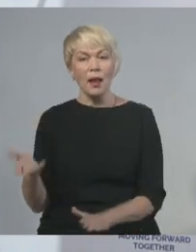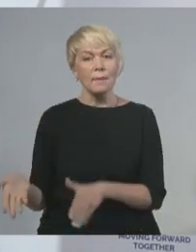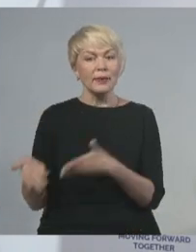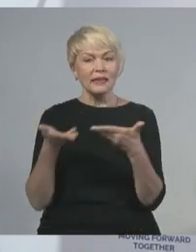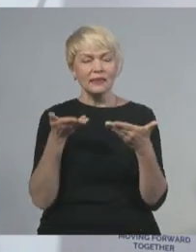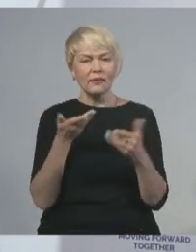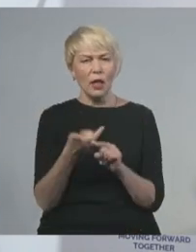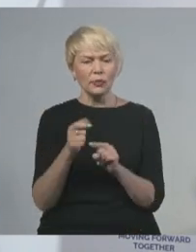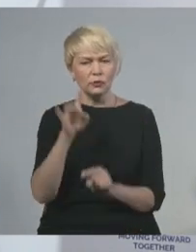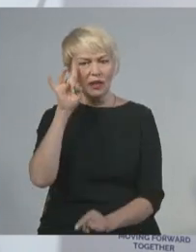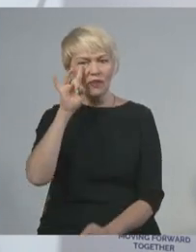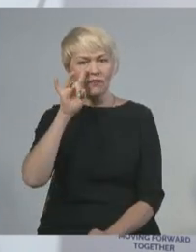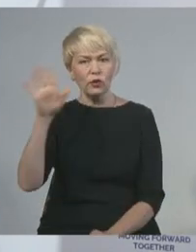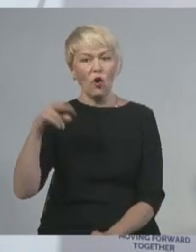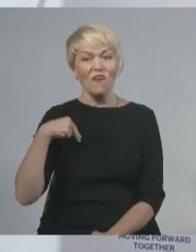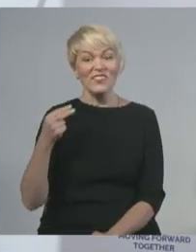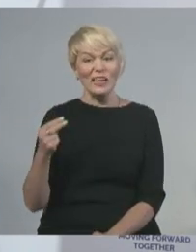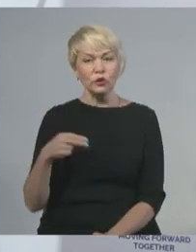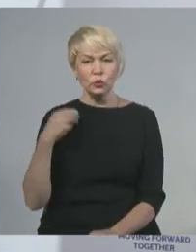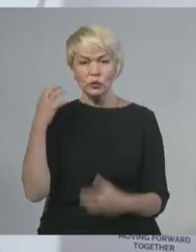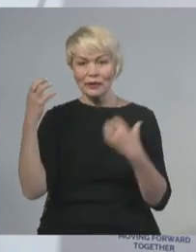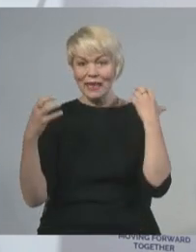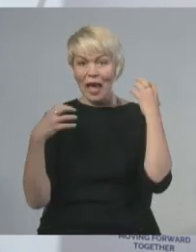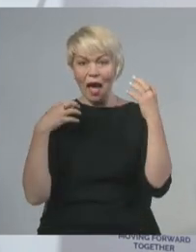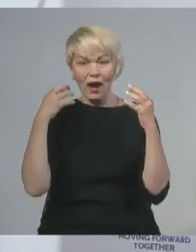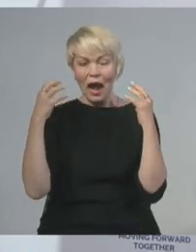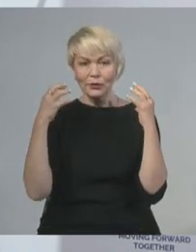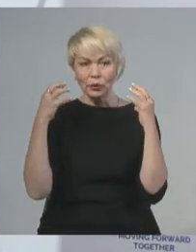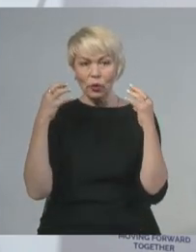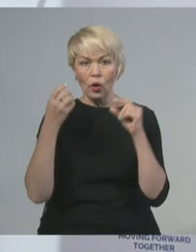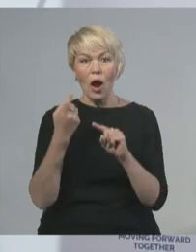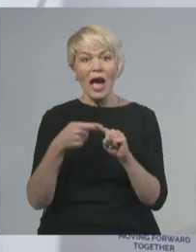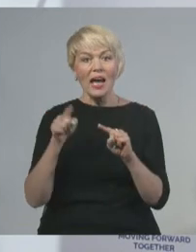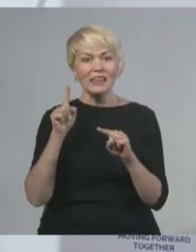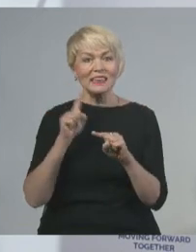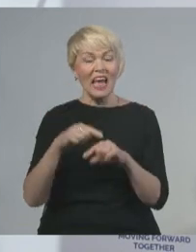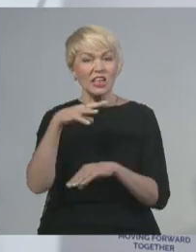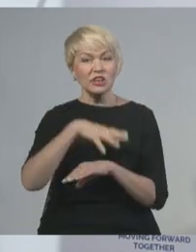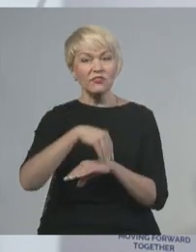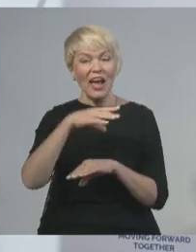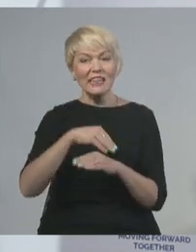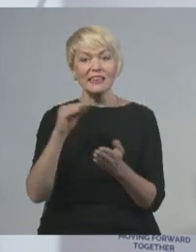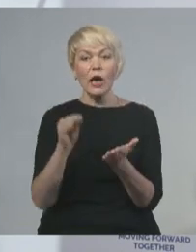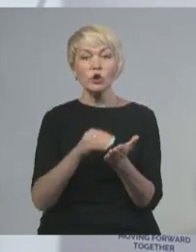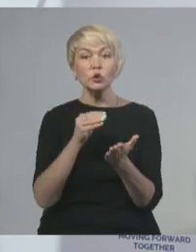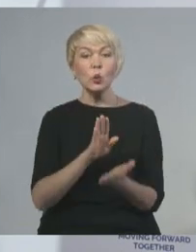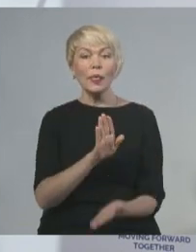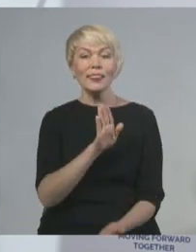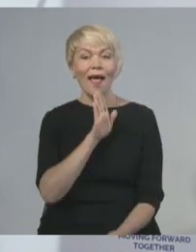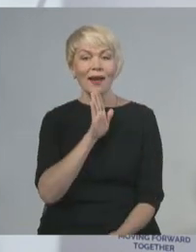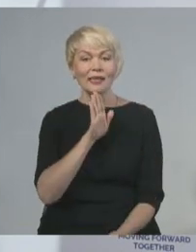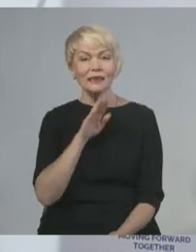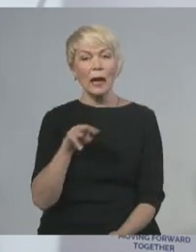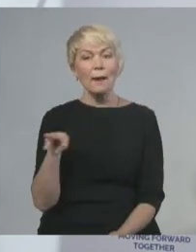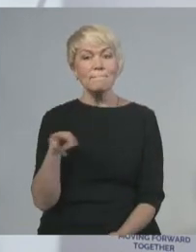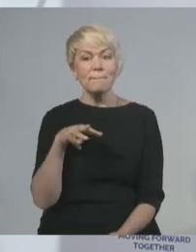it's the french journalist camille magnar radio france international